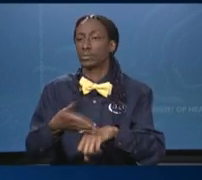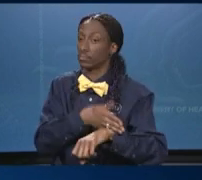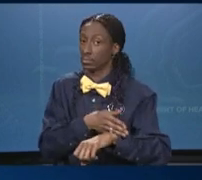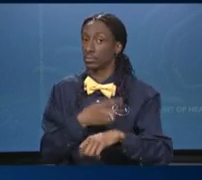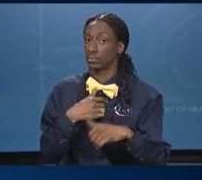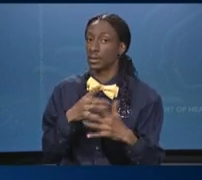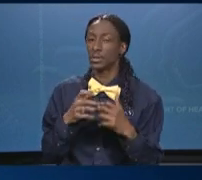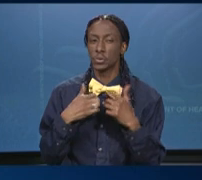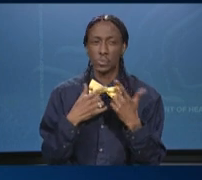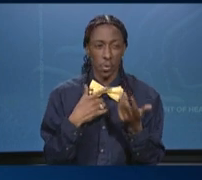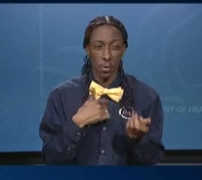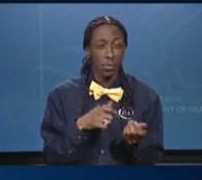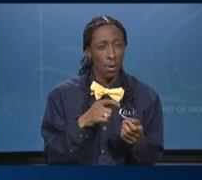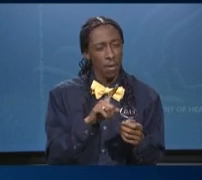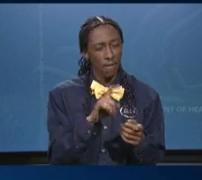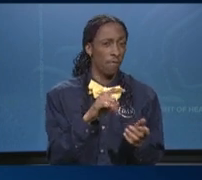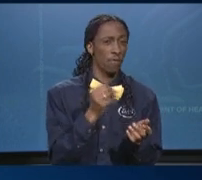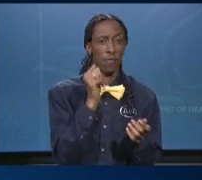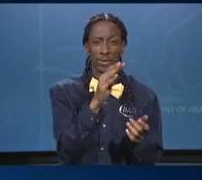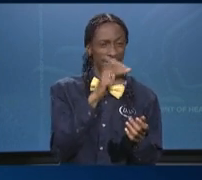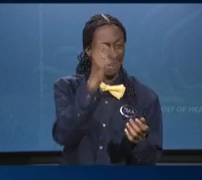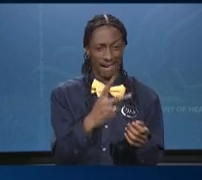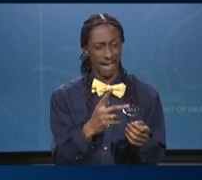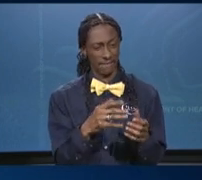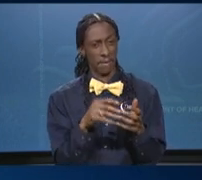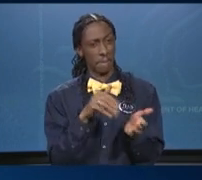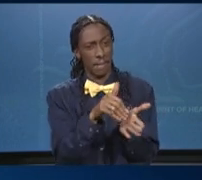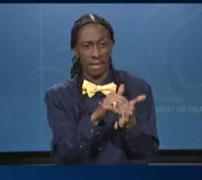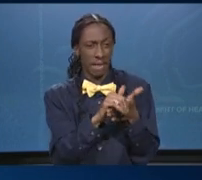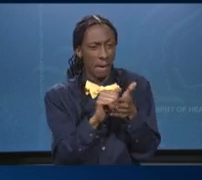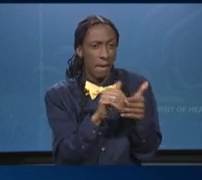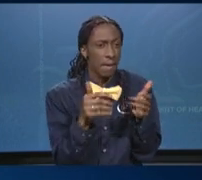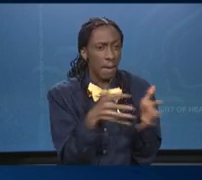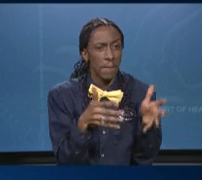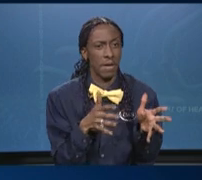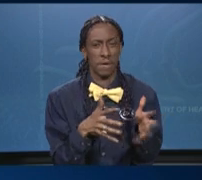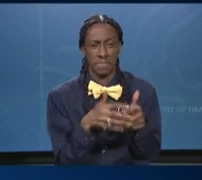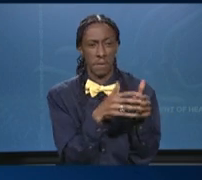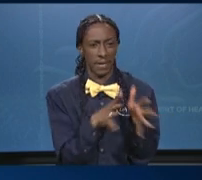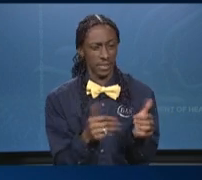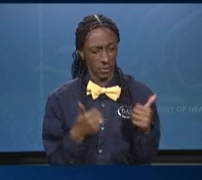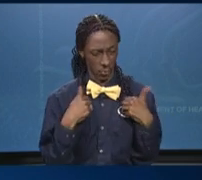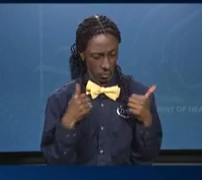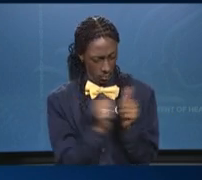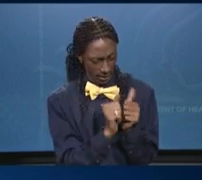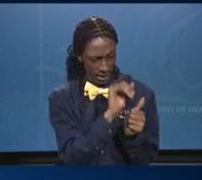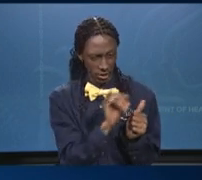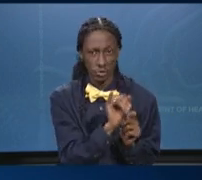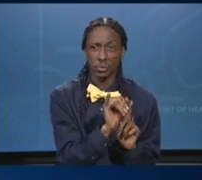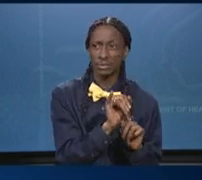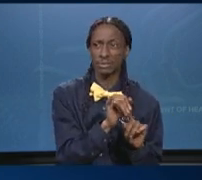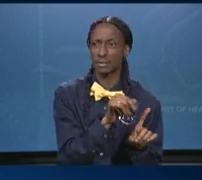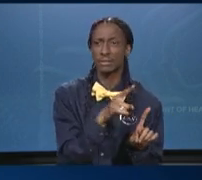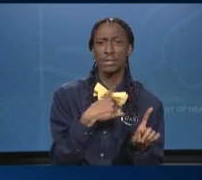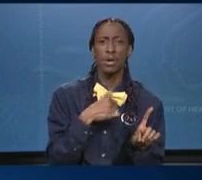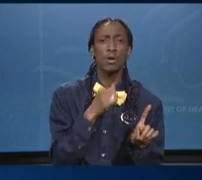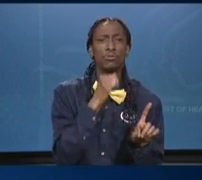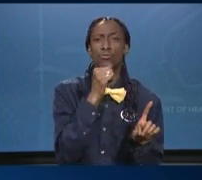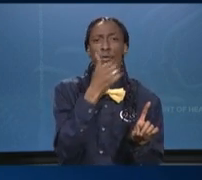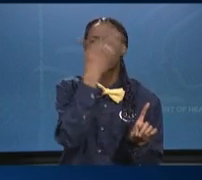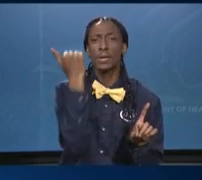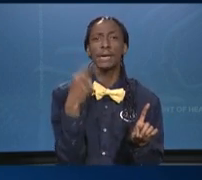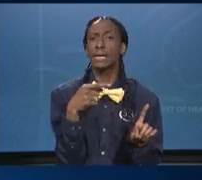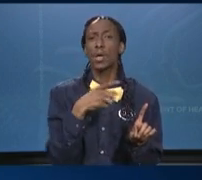get to 14.5 million Americans who now have insurance. They got that card the way so many other Americans have that lets them go to any